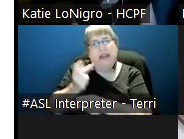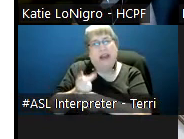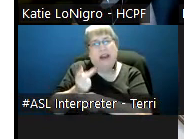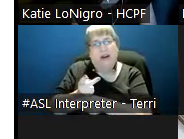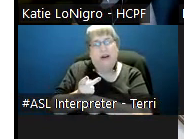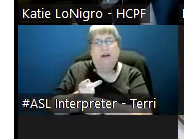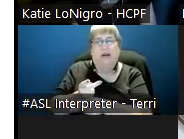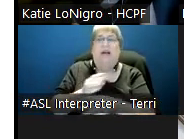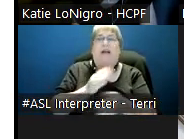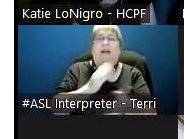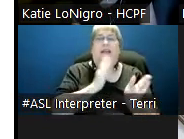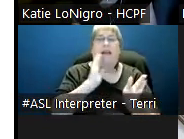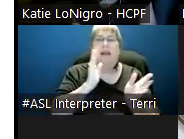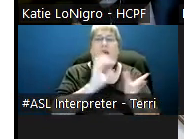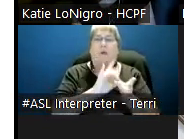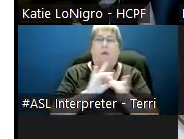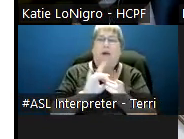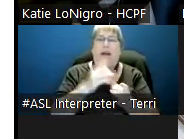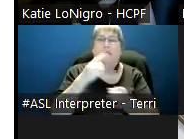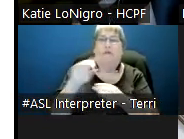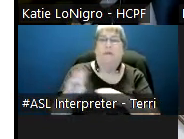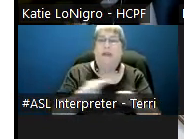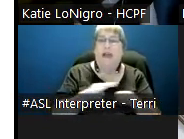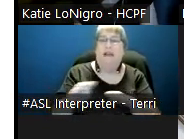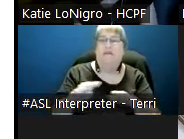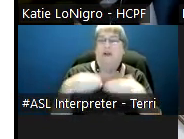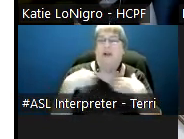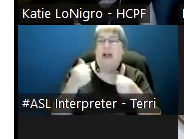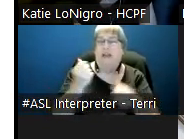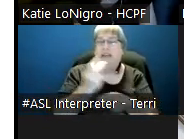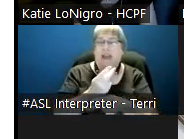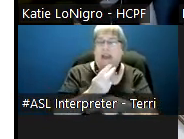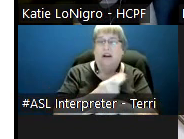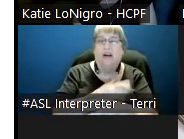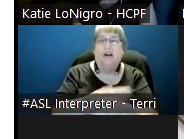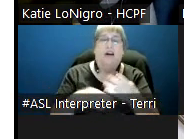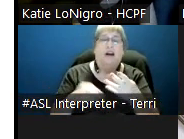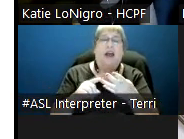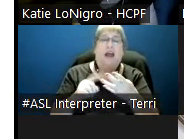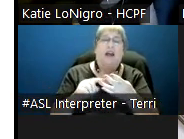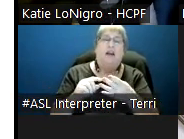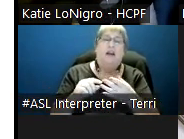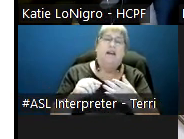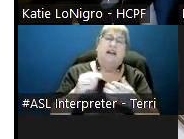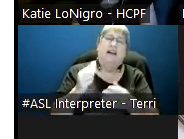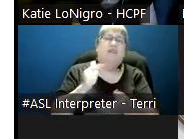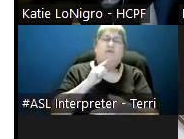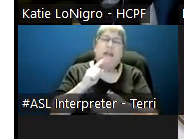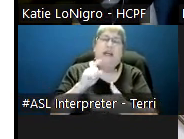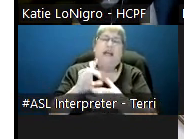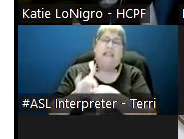health care services, and just generally helping with coordination and administrative support for providers.